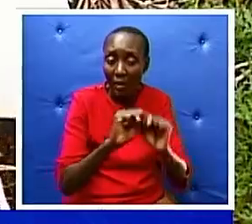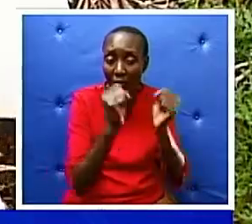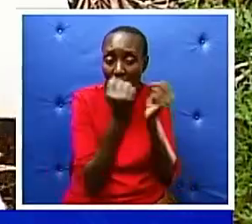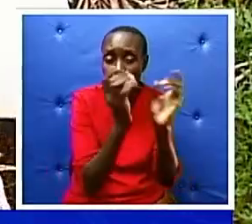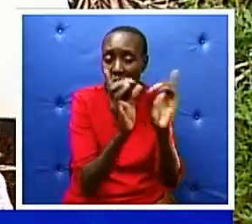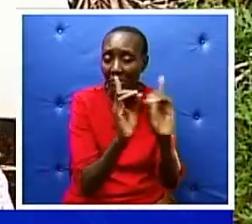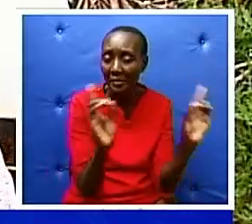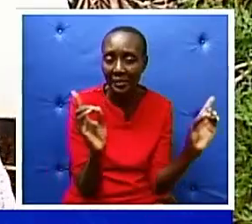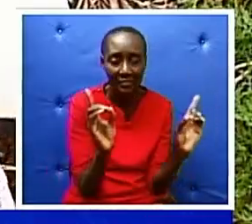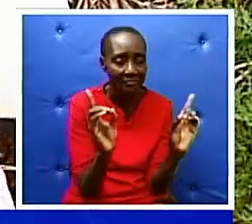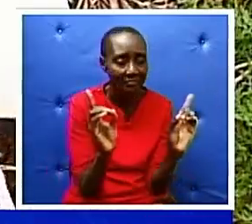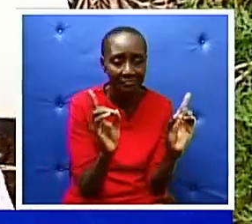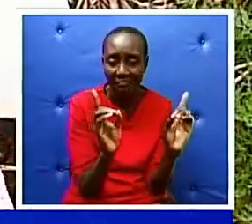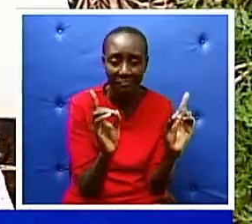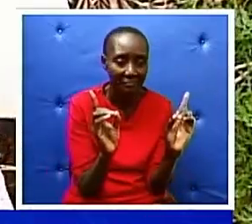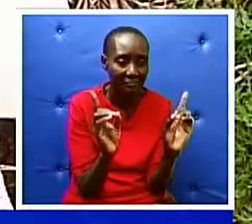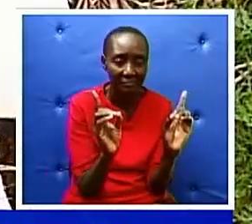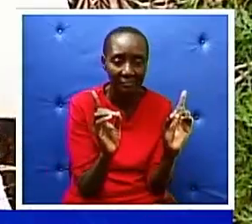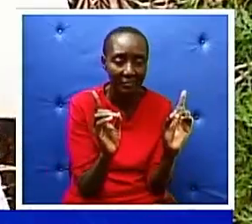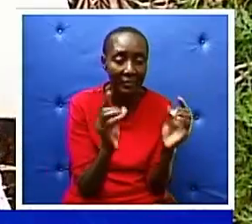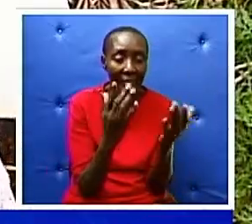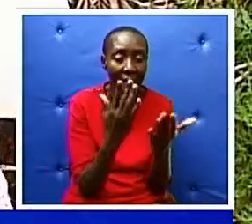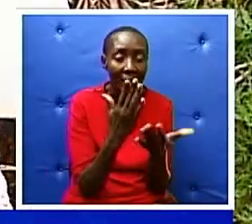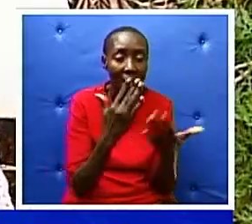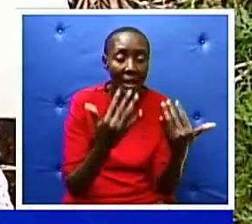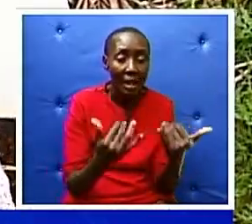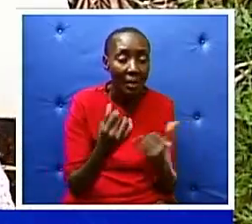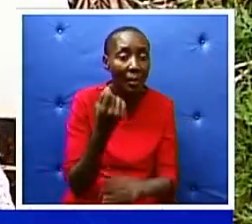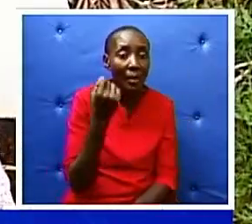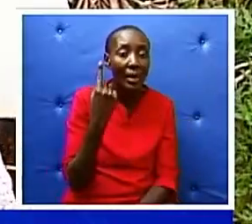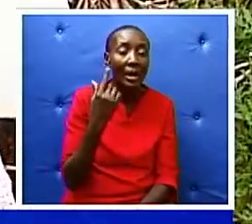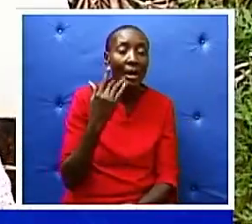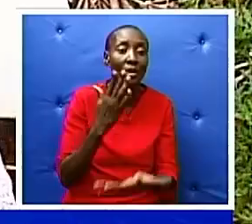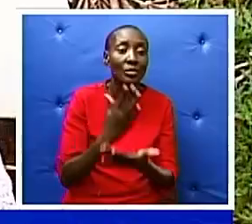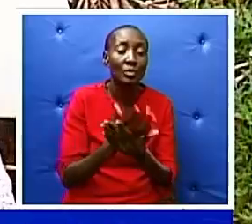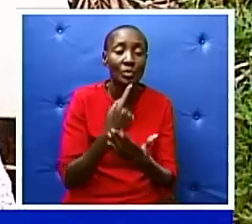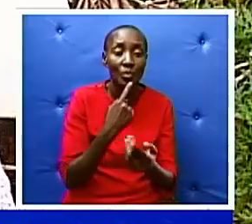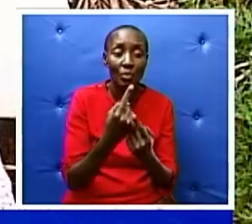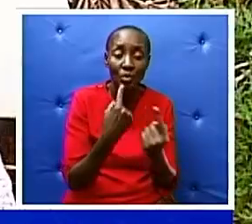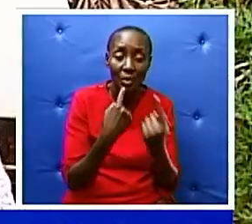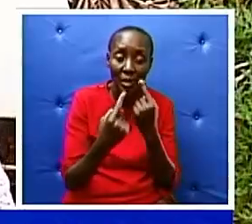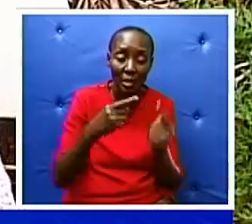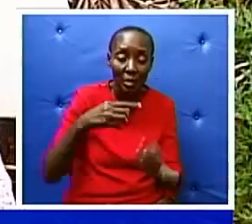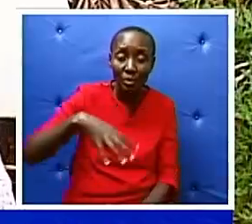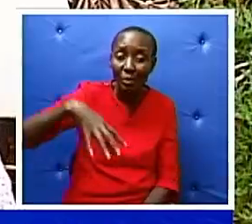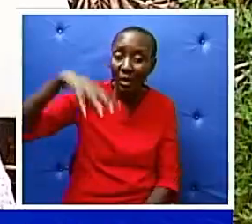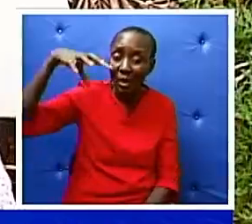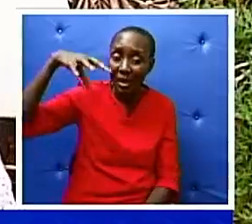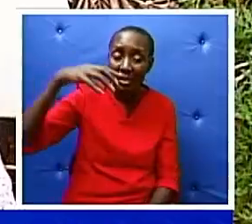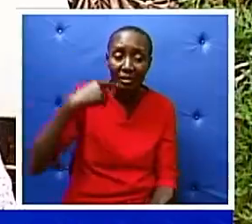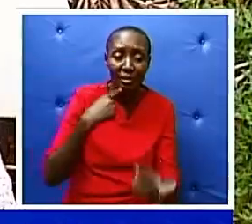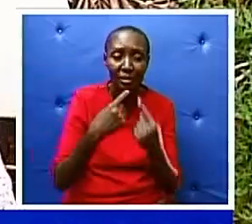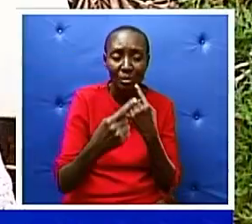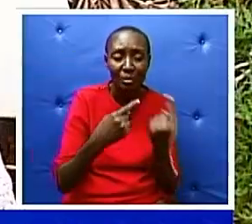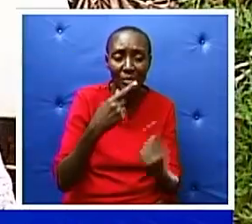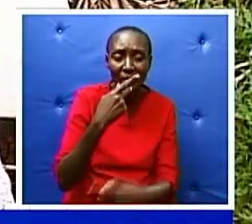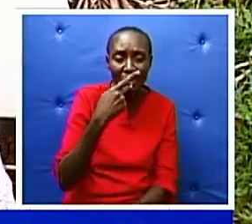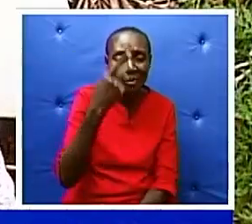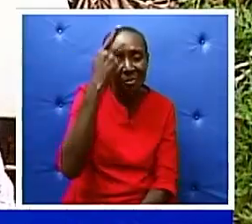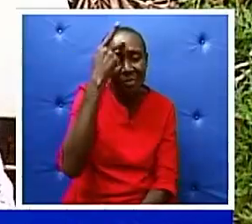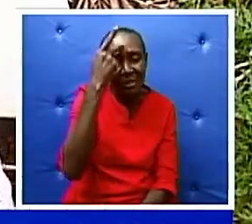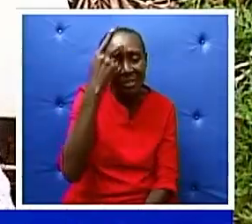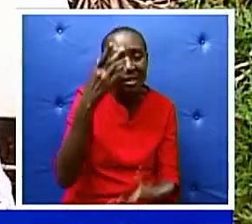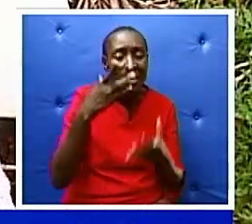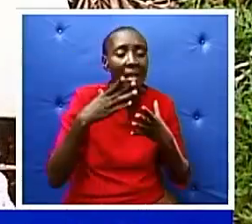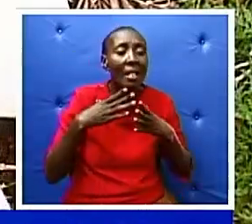distance, you get to a point and realize you're talking to adults. You're talking to parents. The people